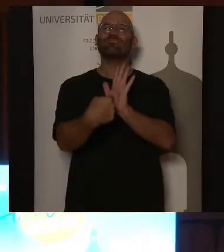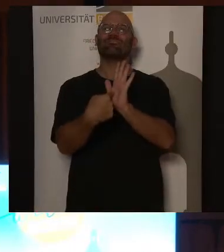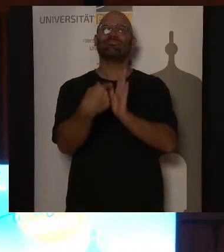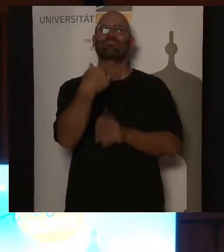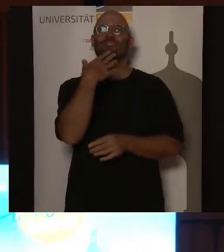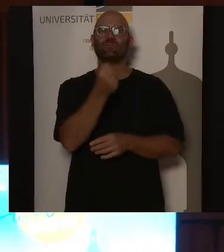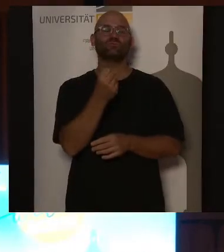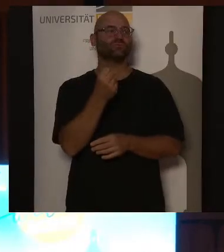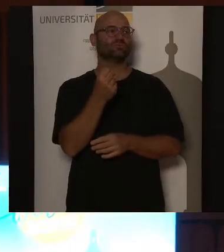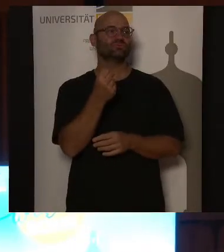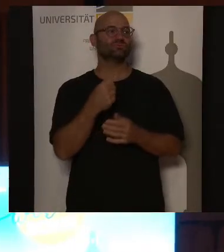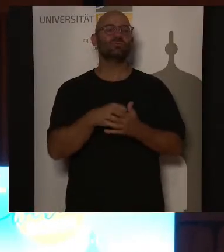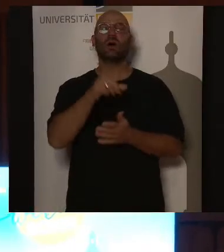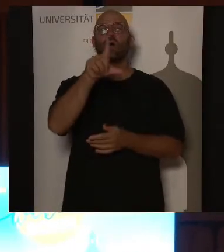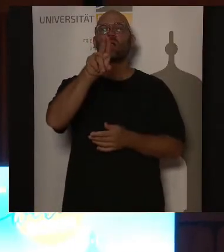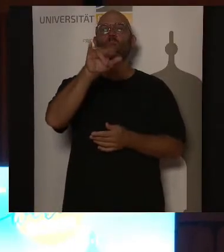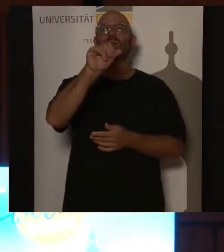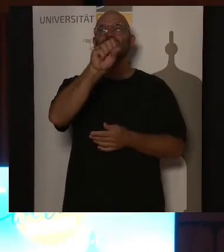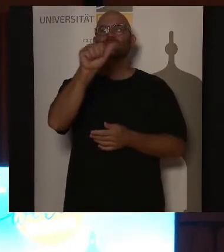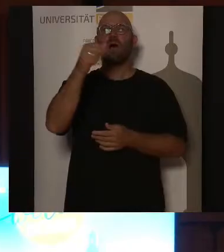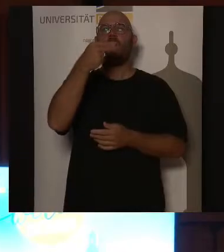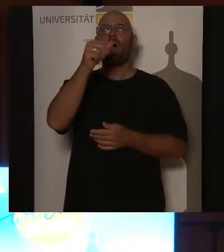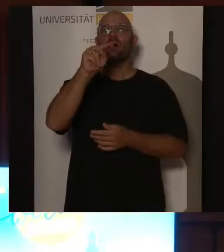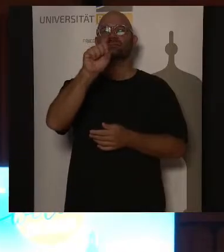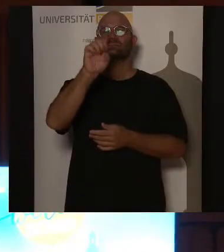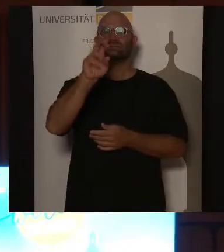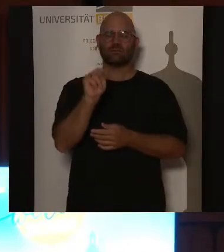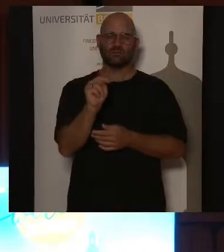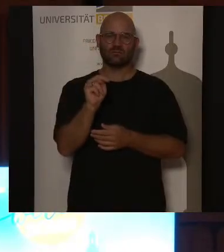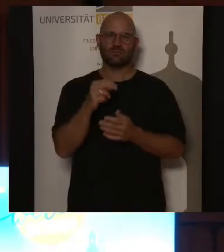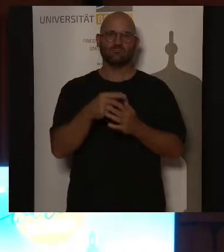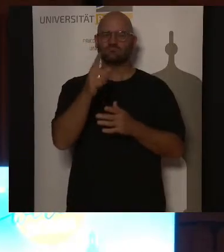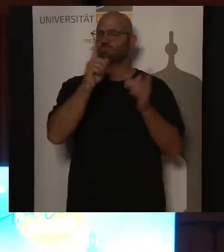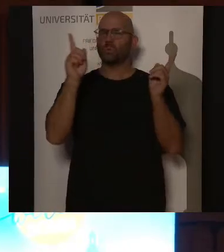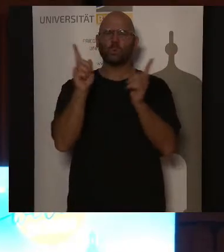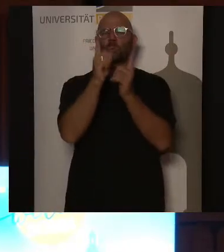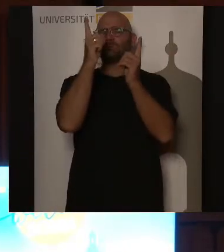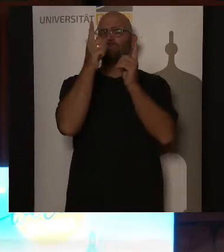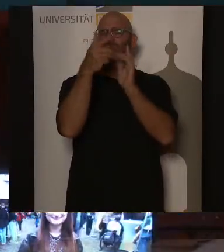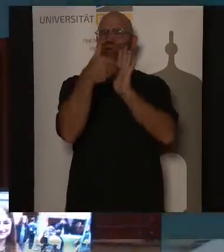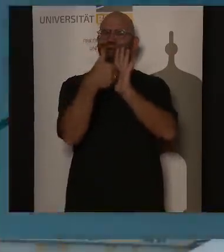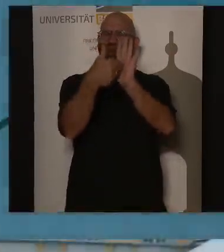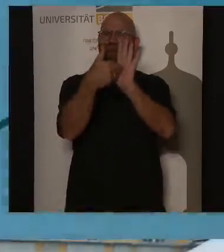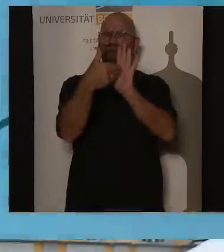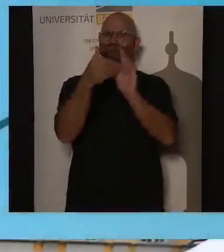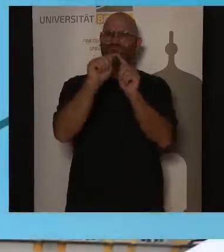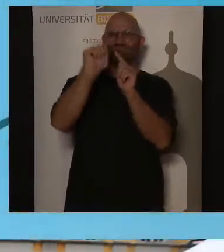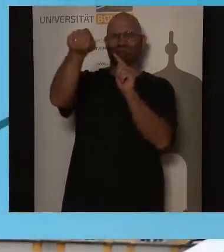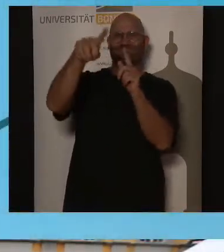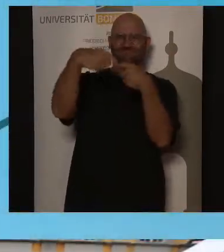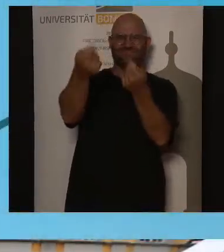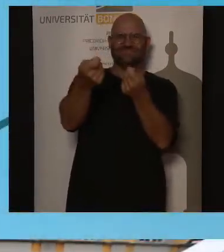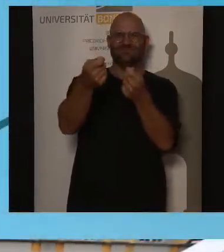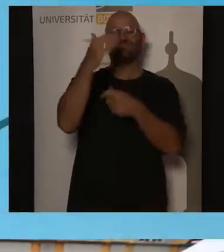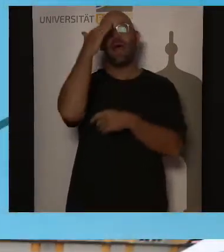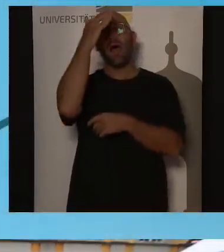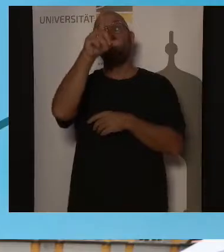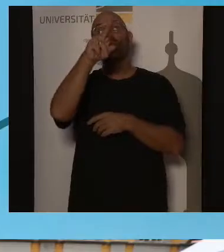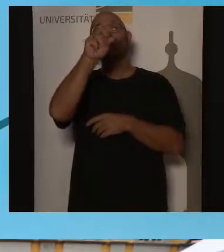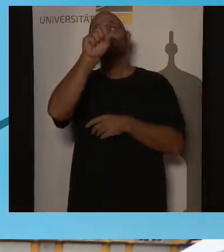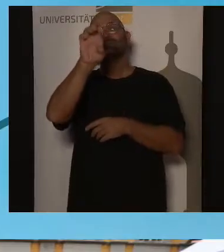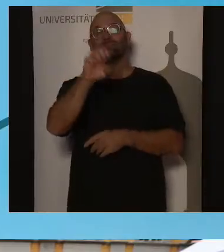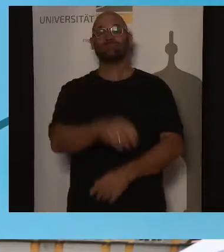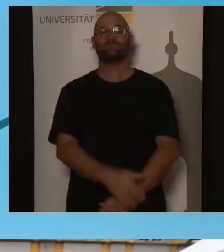talk to someone downstairs. That's Louise Hansen from Bonn FM, the student campus radio station, and she will tell you about what you can